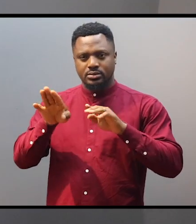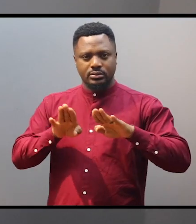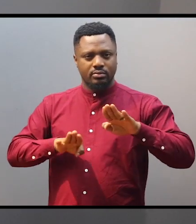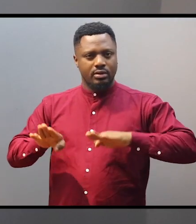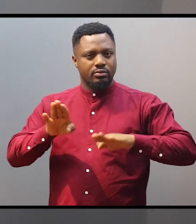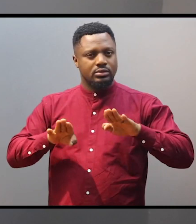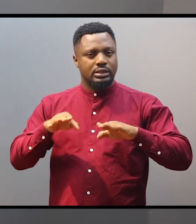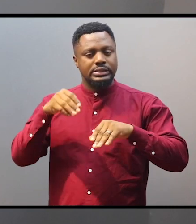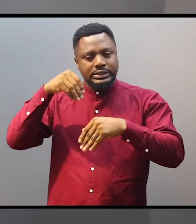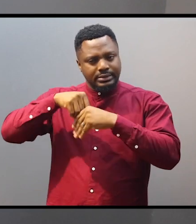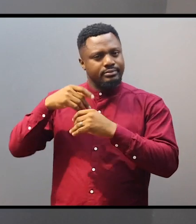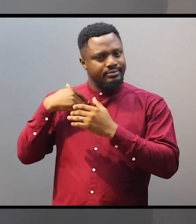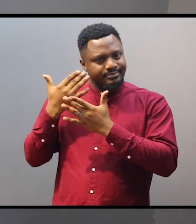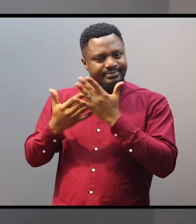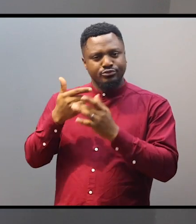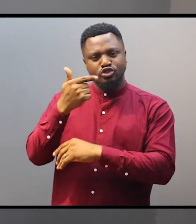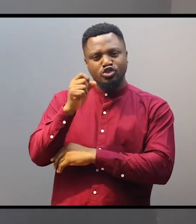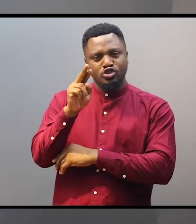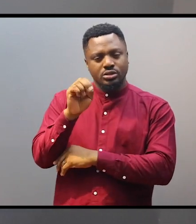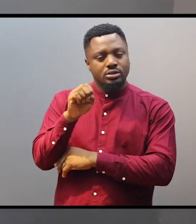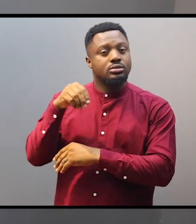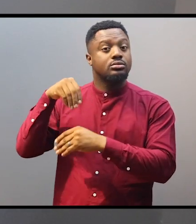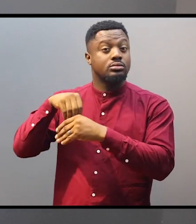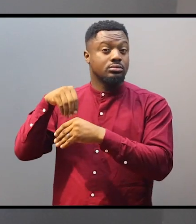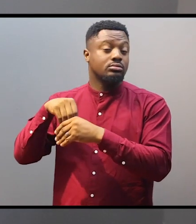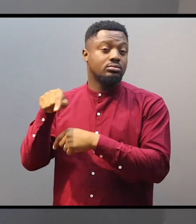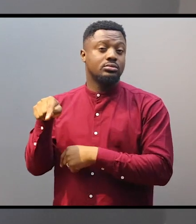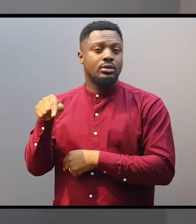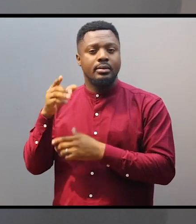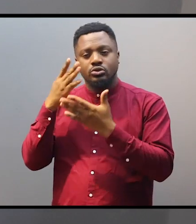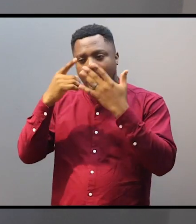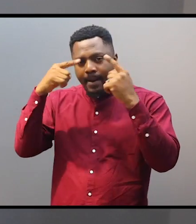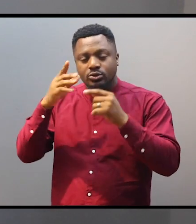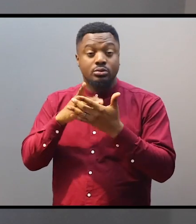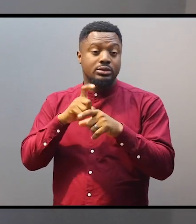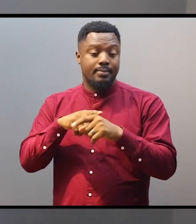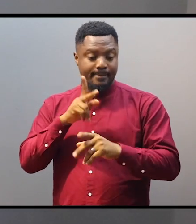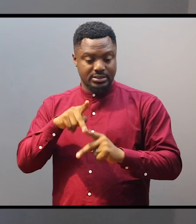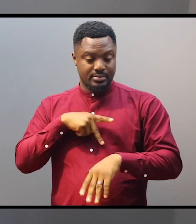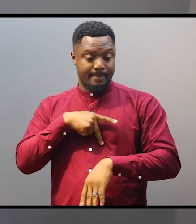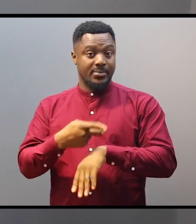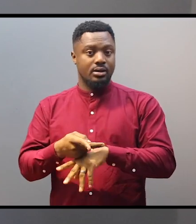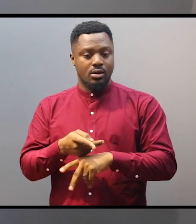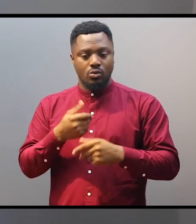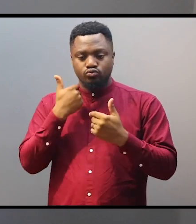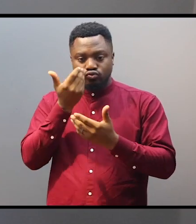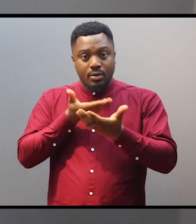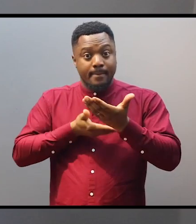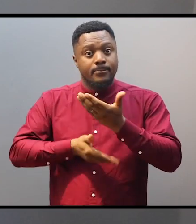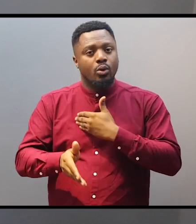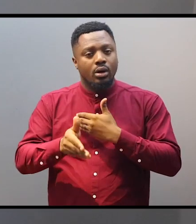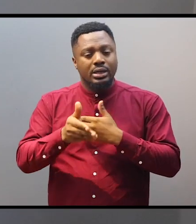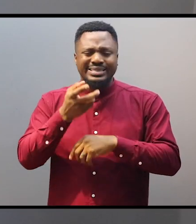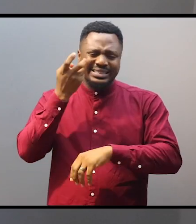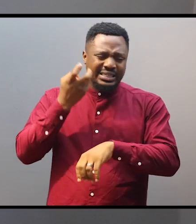genetic risk may be there. And then there may also be something that happens around pregnancy and delivery. So if it's a